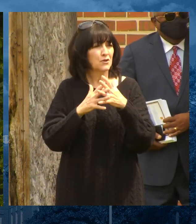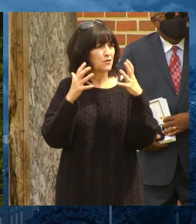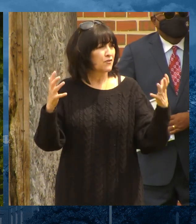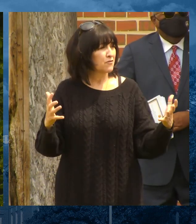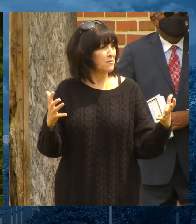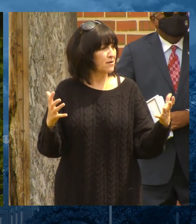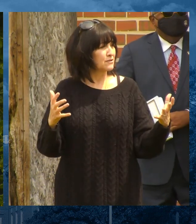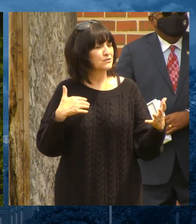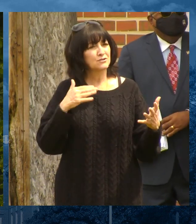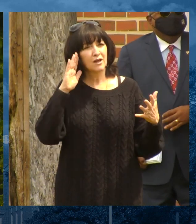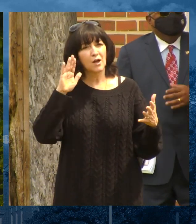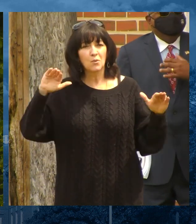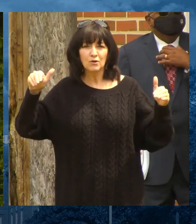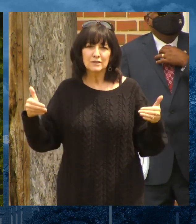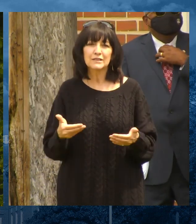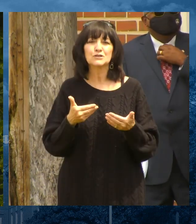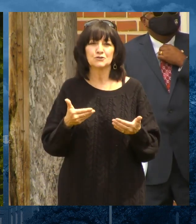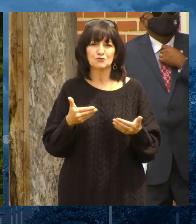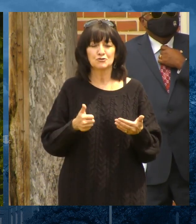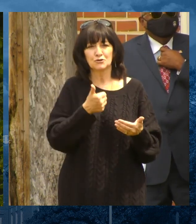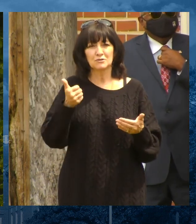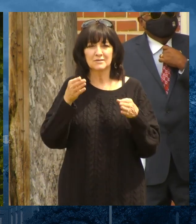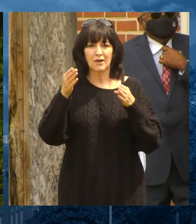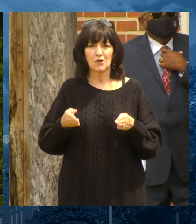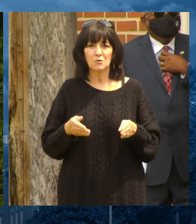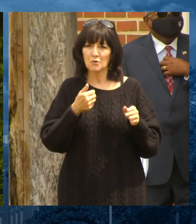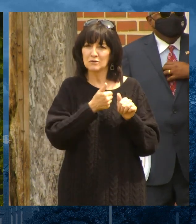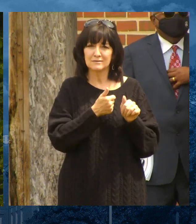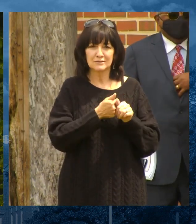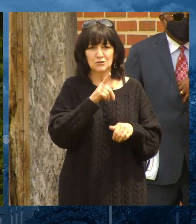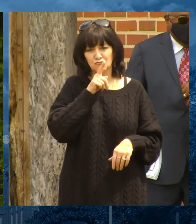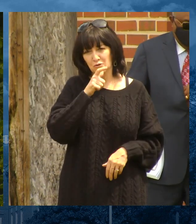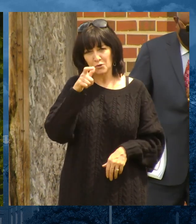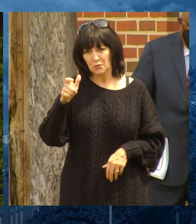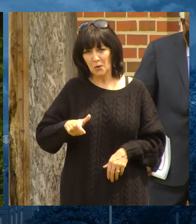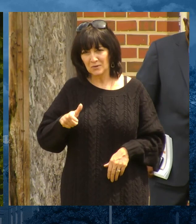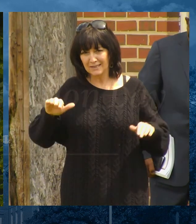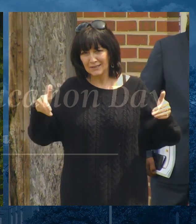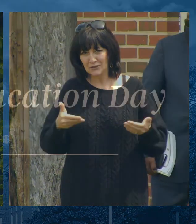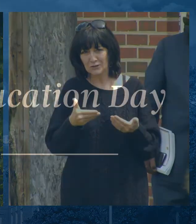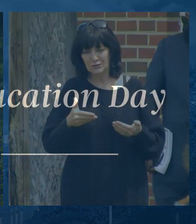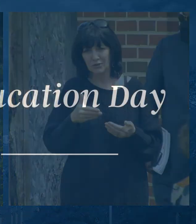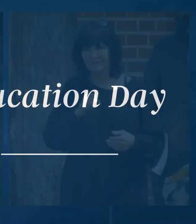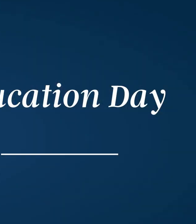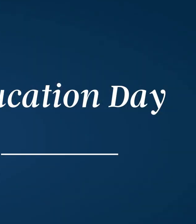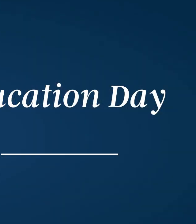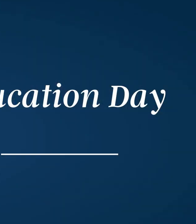introduce someone who needs no introduction, Senator Tom Carper.